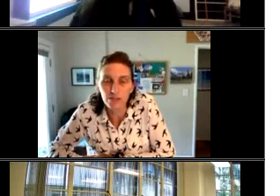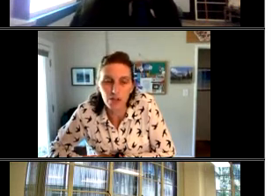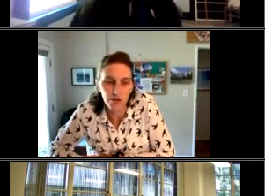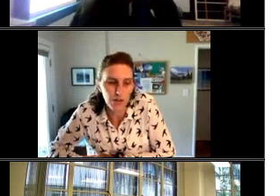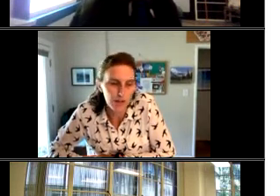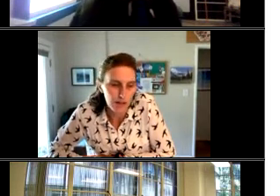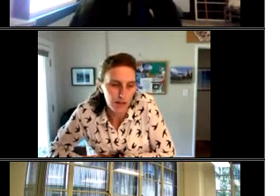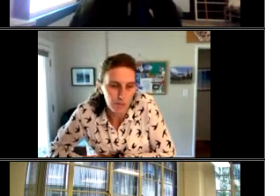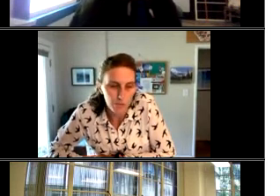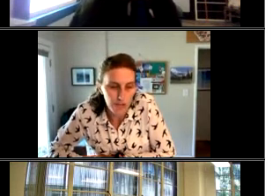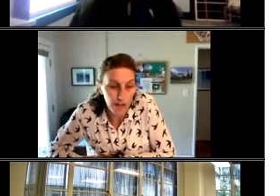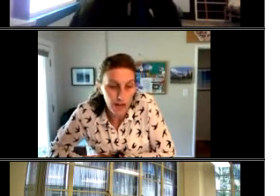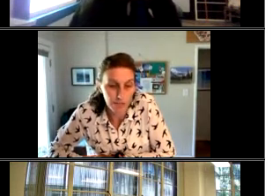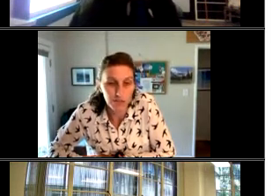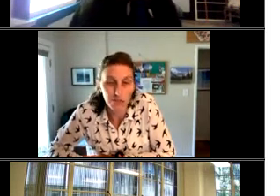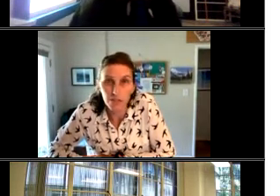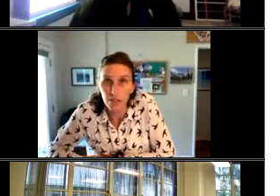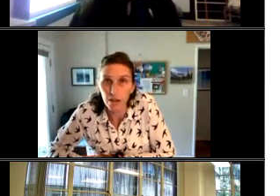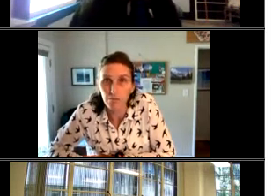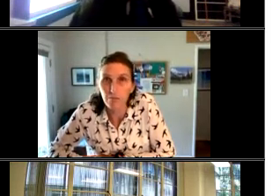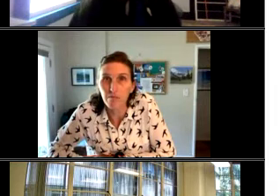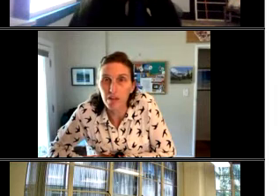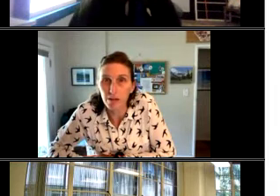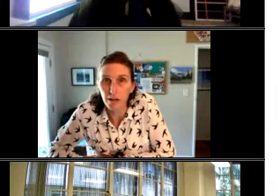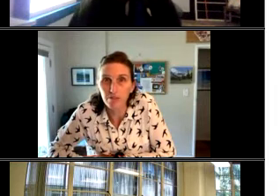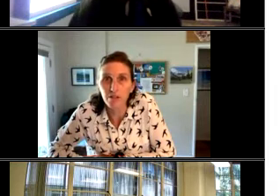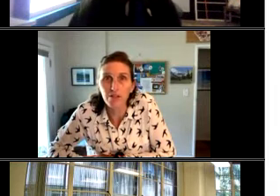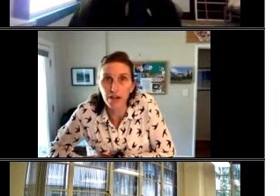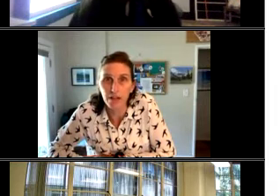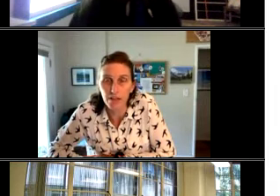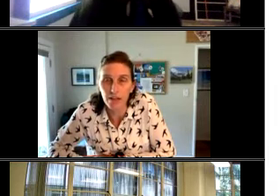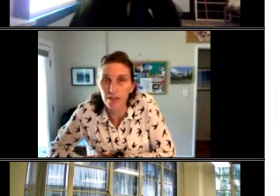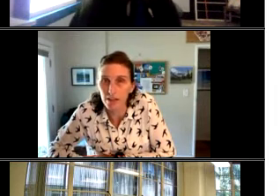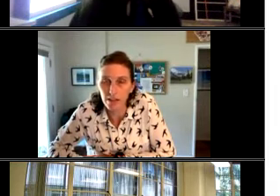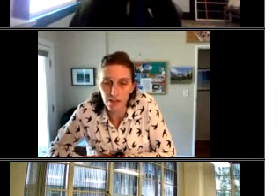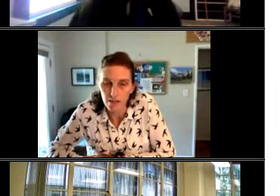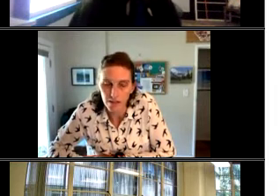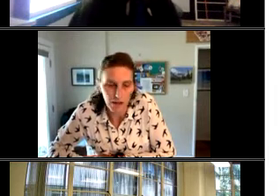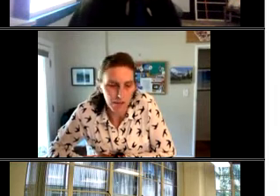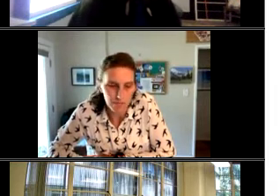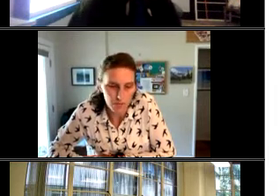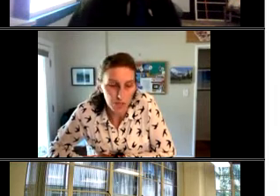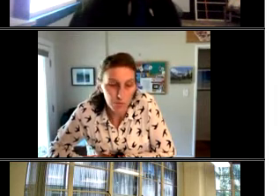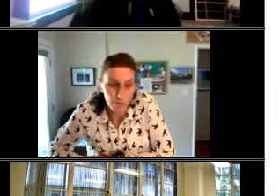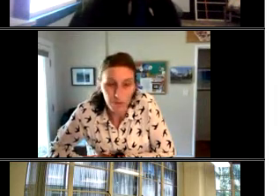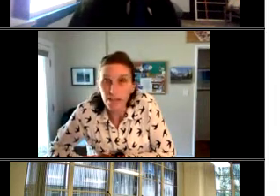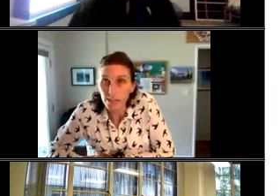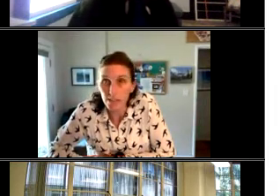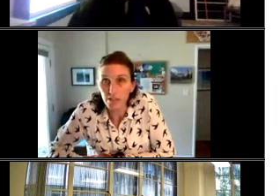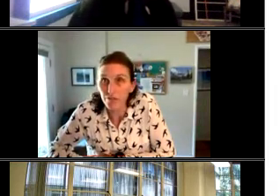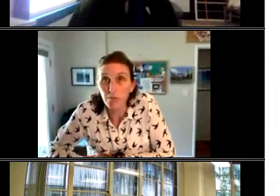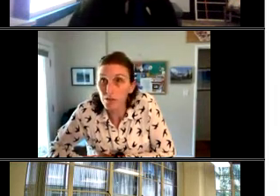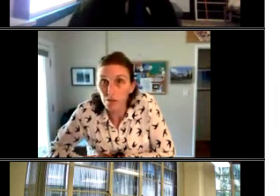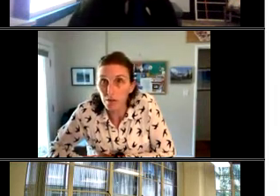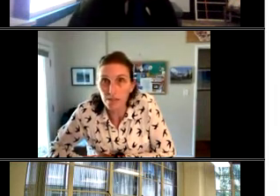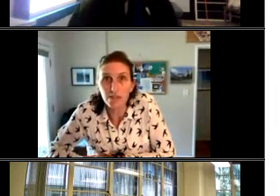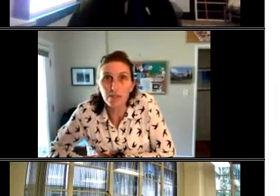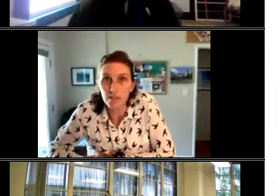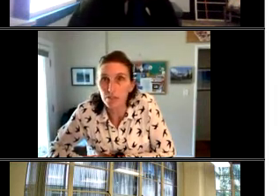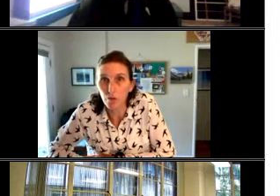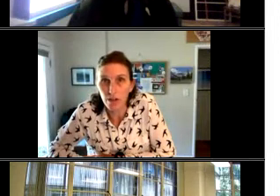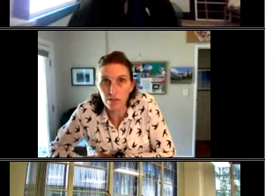on it. So we absolutely are very mindful of that. And I think, would like to hear from you